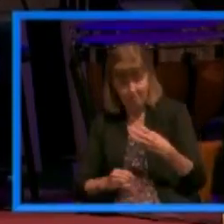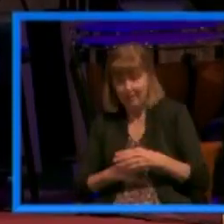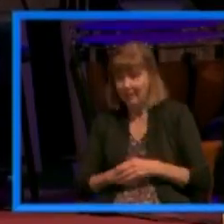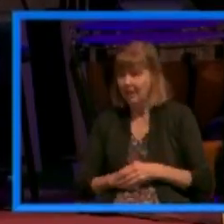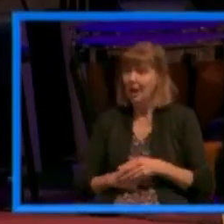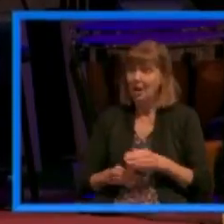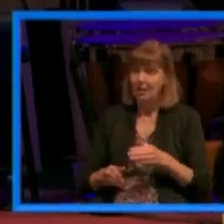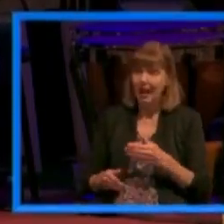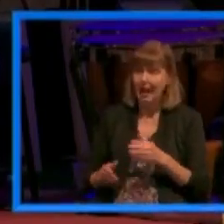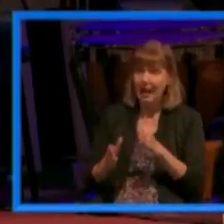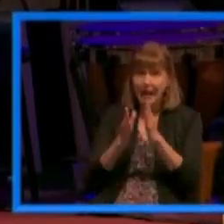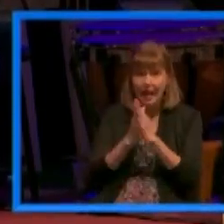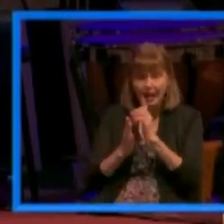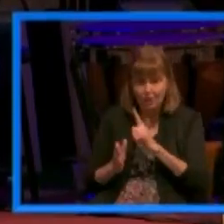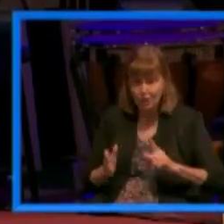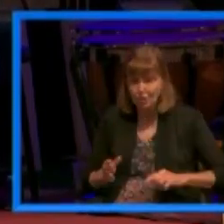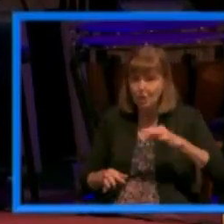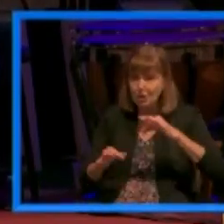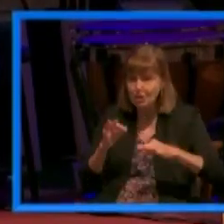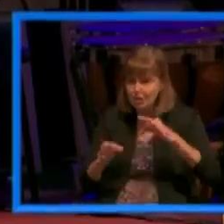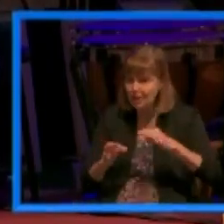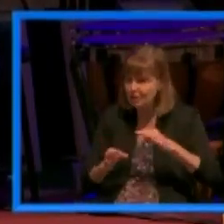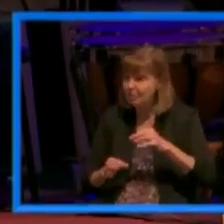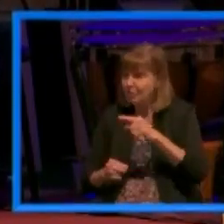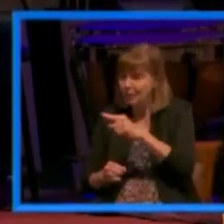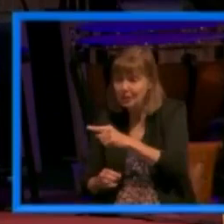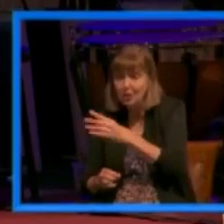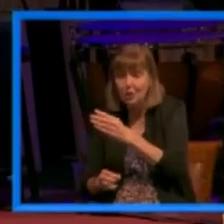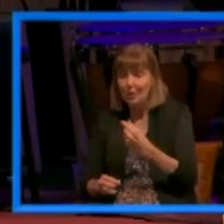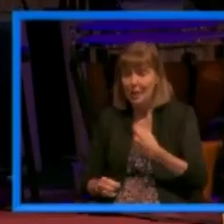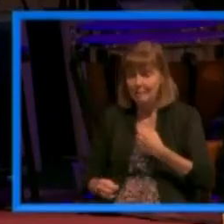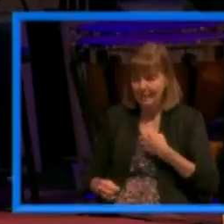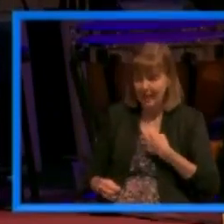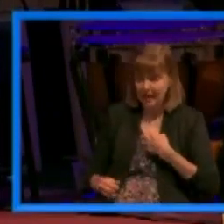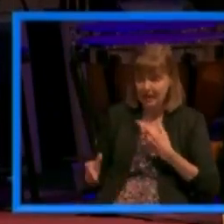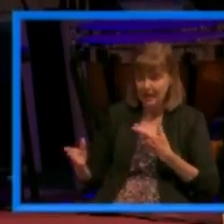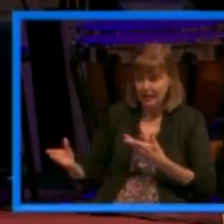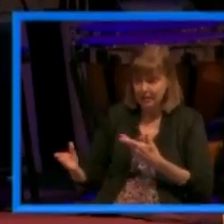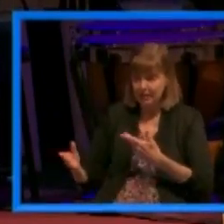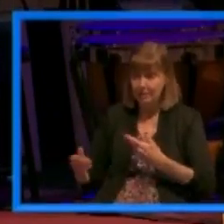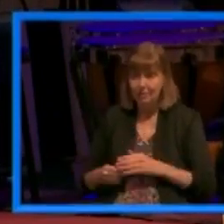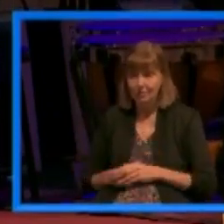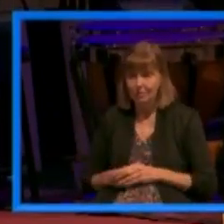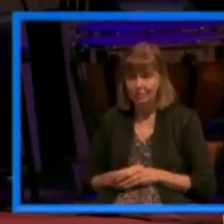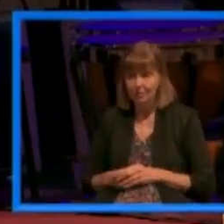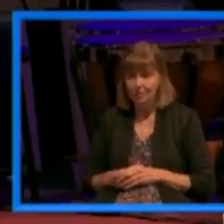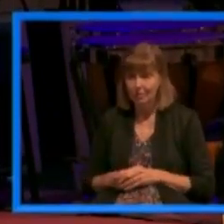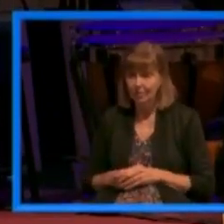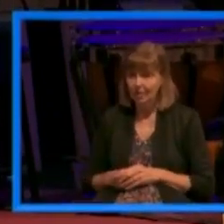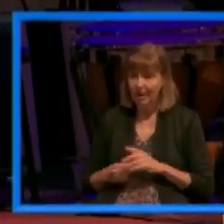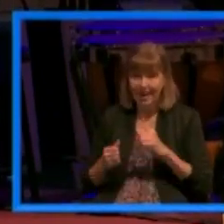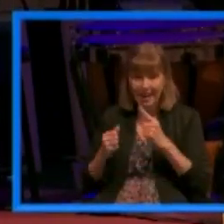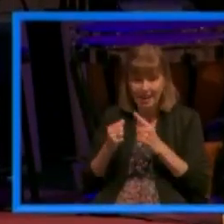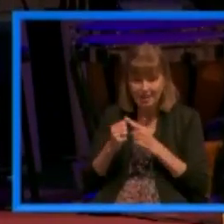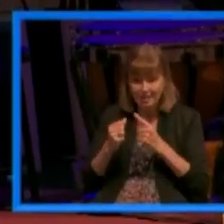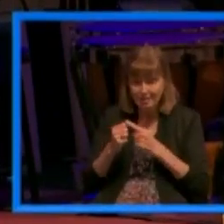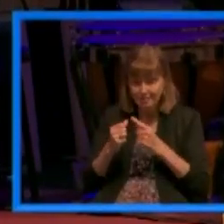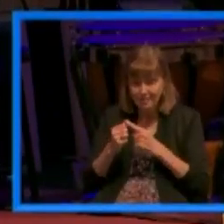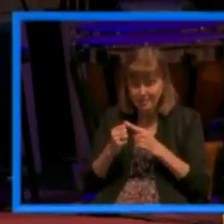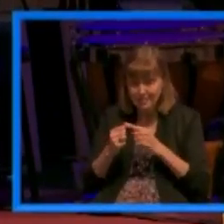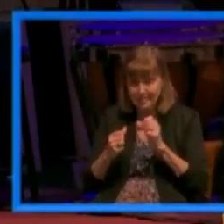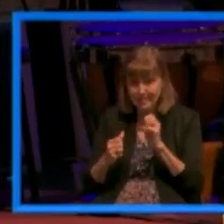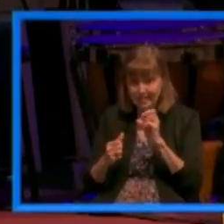said to Sarah, behold, your servant is in your power. Do to her as you please. Then Sarah dealt harshly with her, and